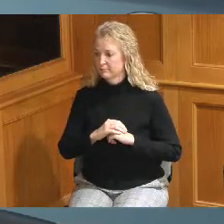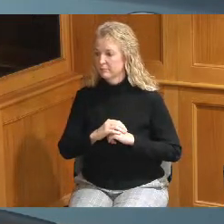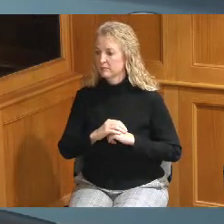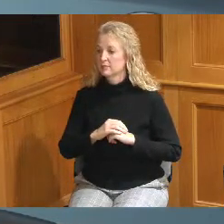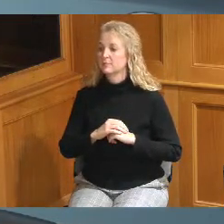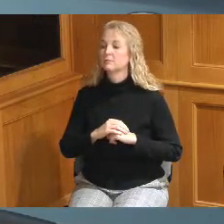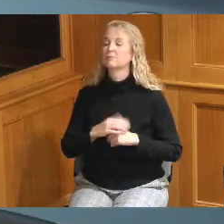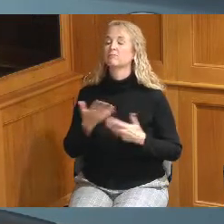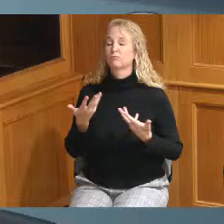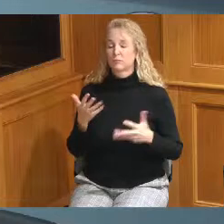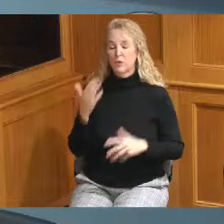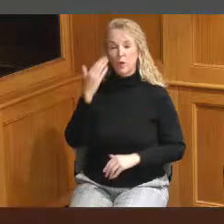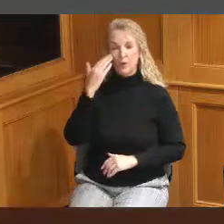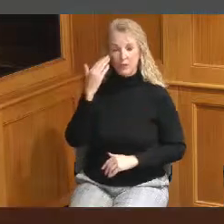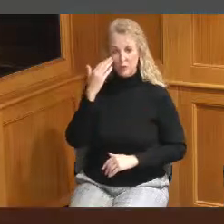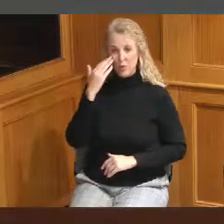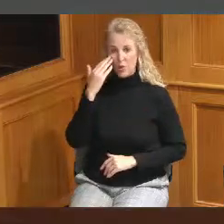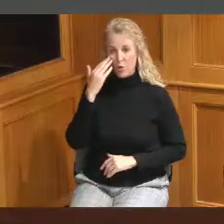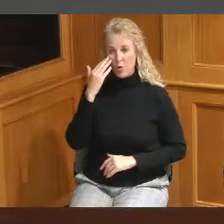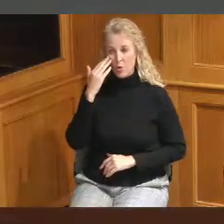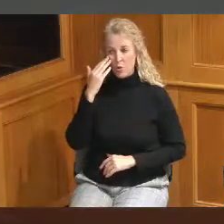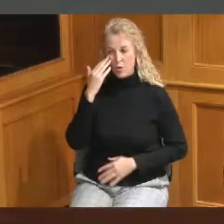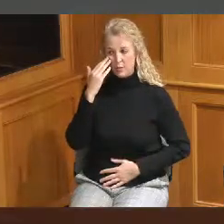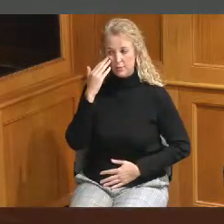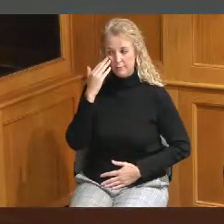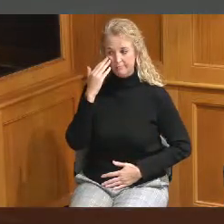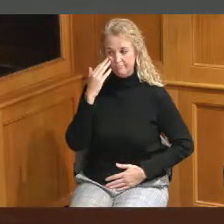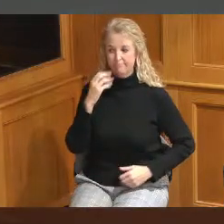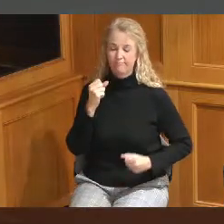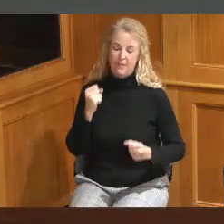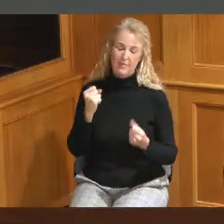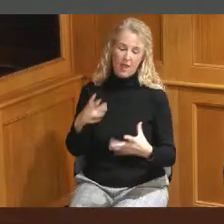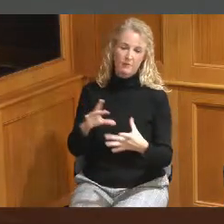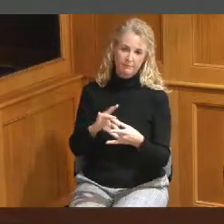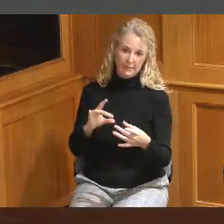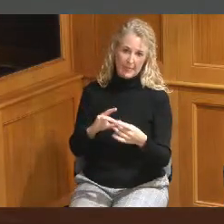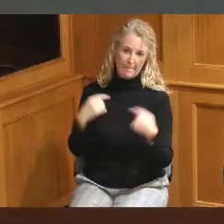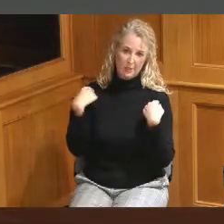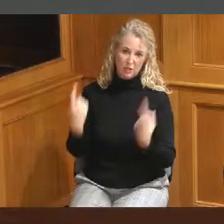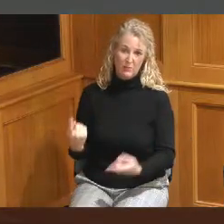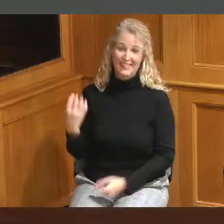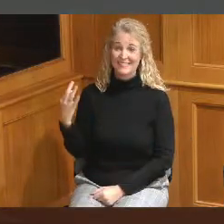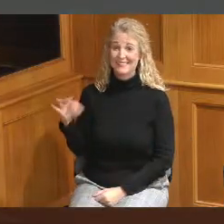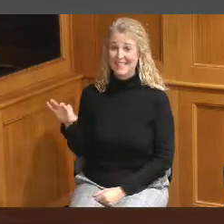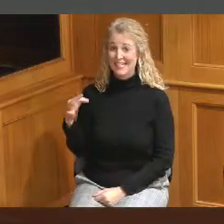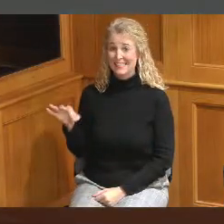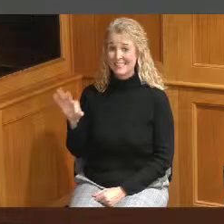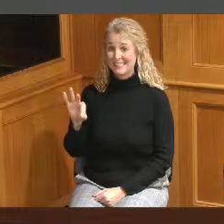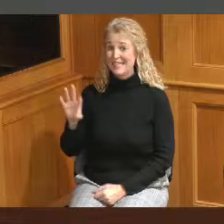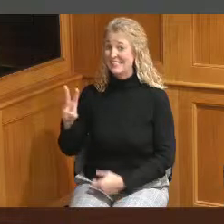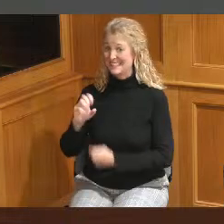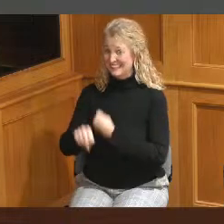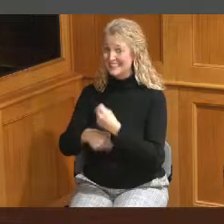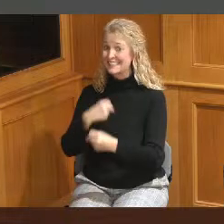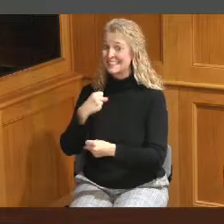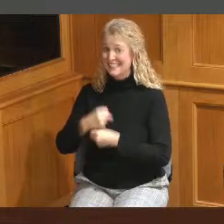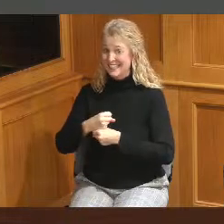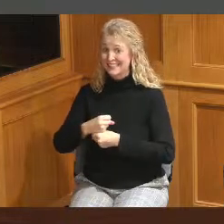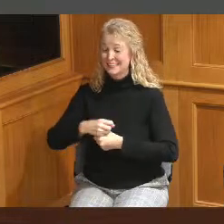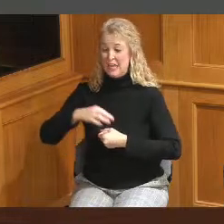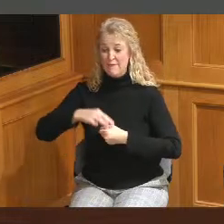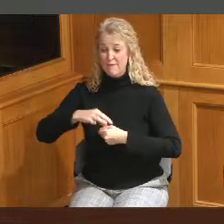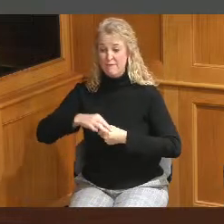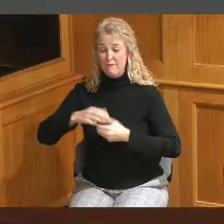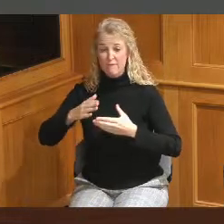as the board's aware, and as was indicated in some of the public comments, 1996, the voters approved